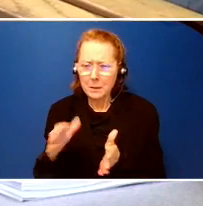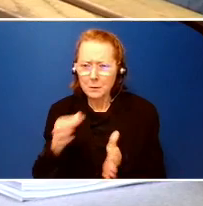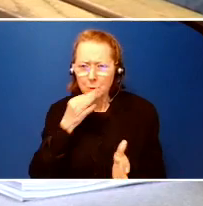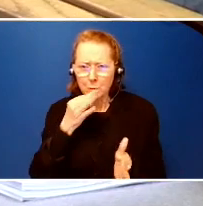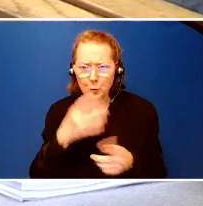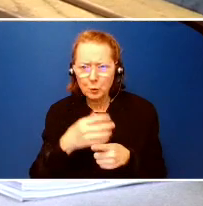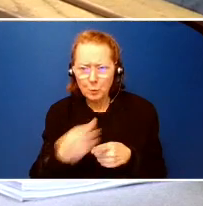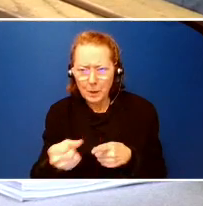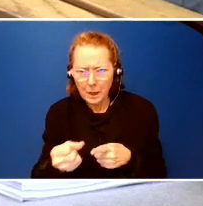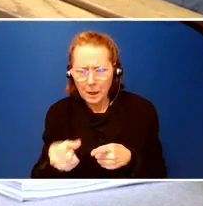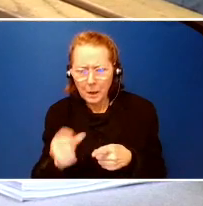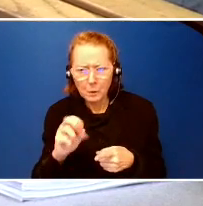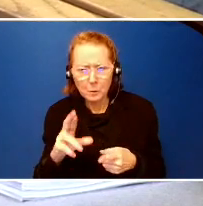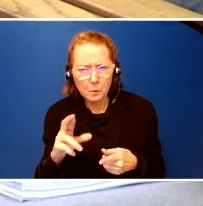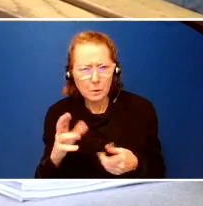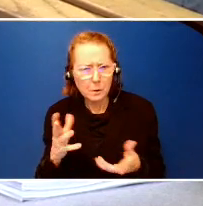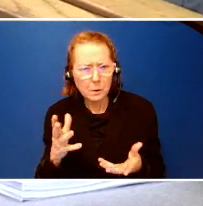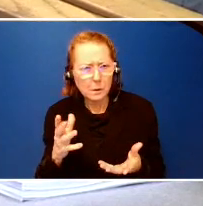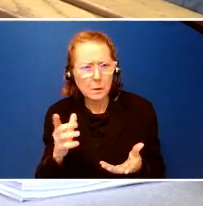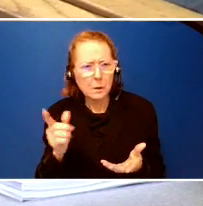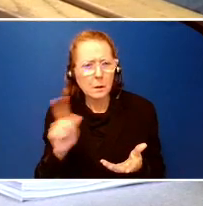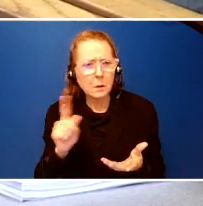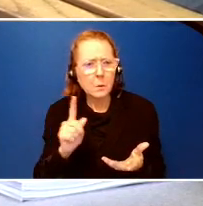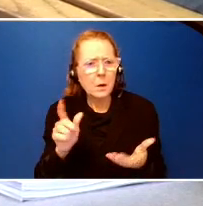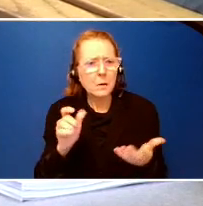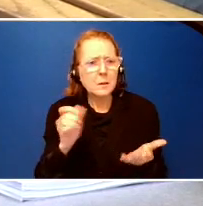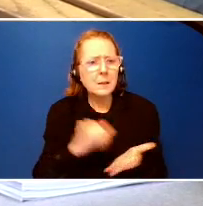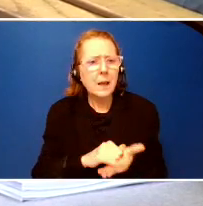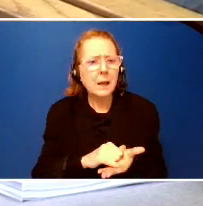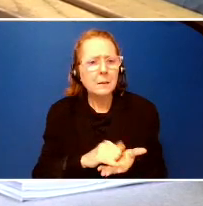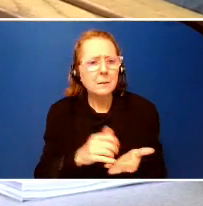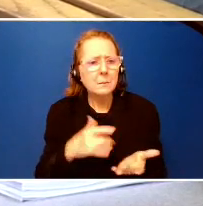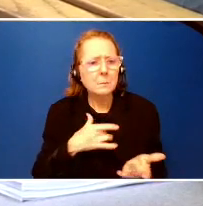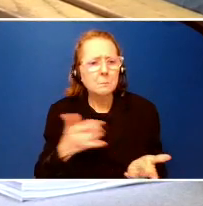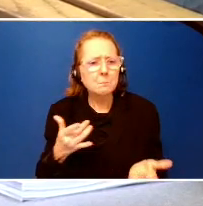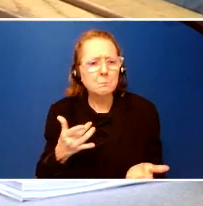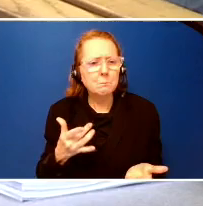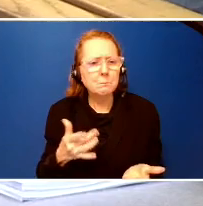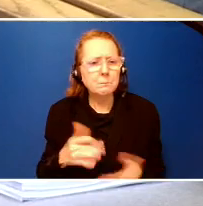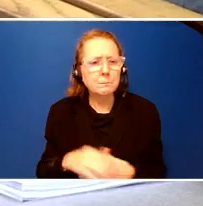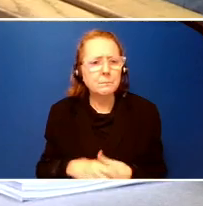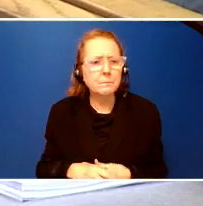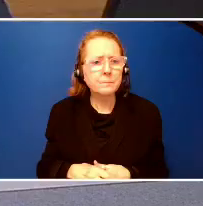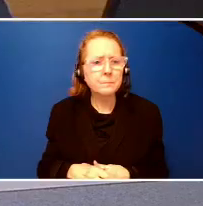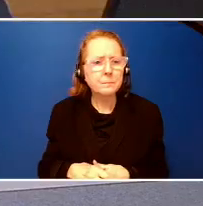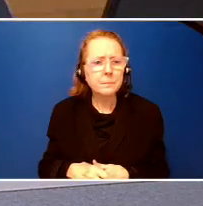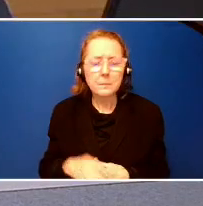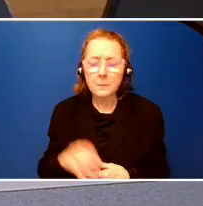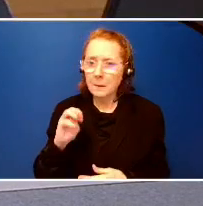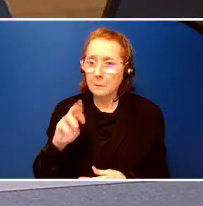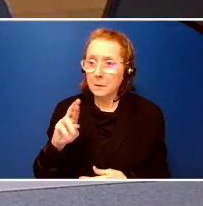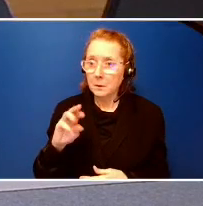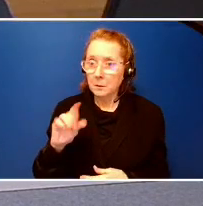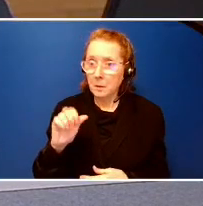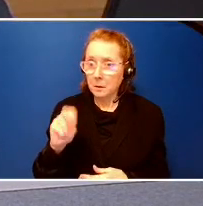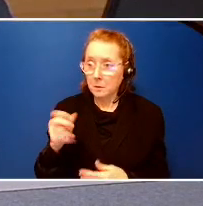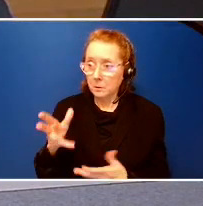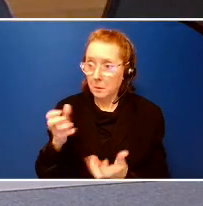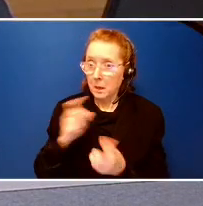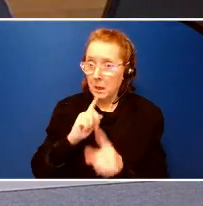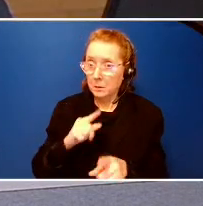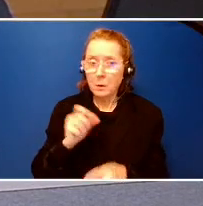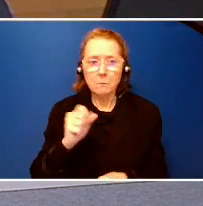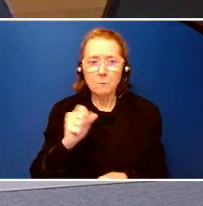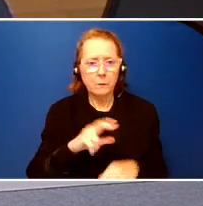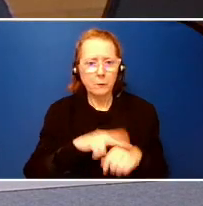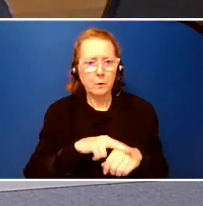to run out, or where are we in that? Mr. Martin, would you like to address that? Yes, absolutely. Brian